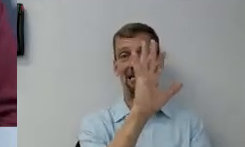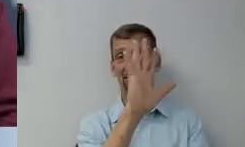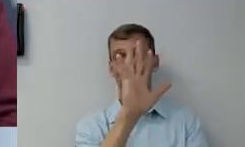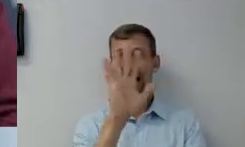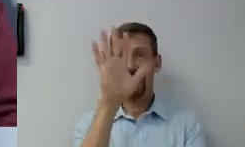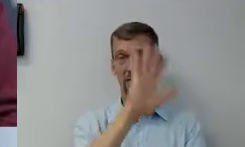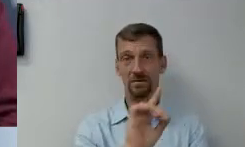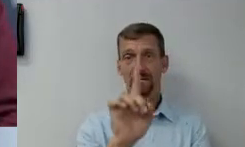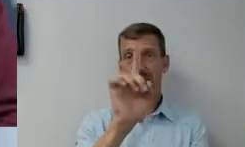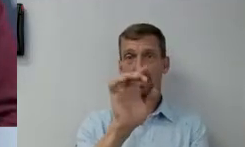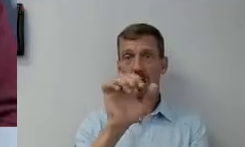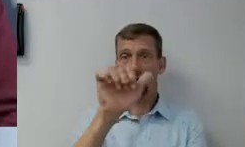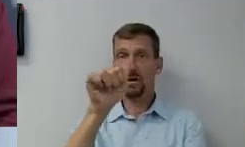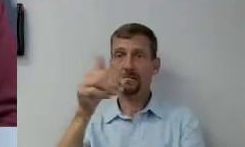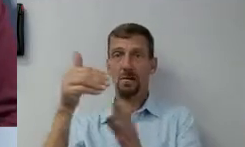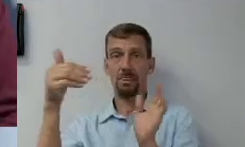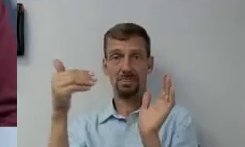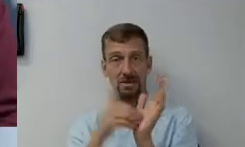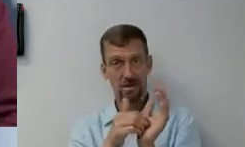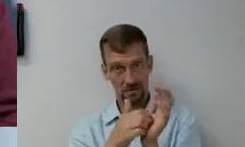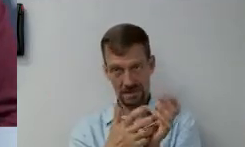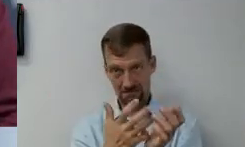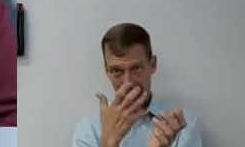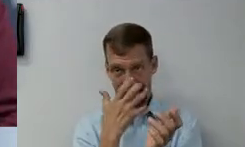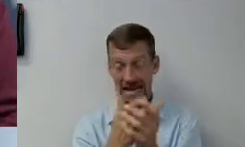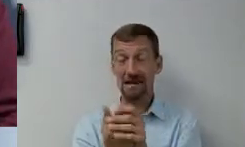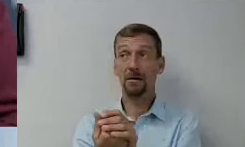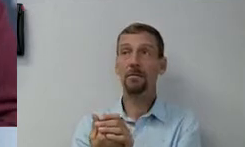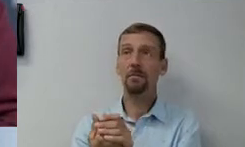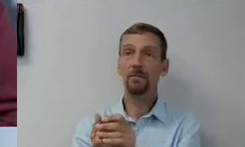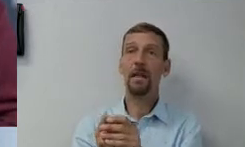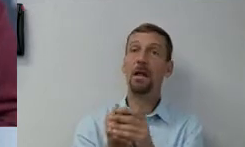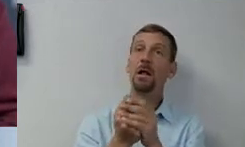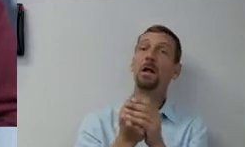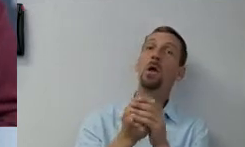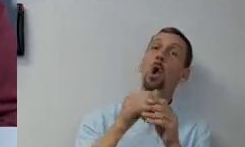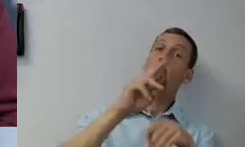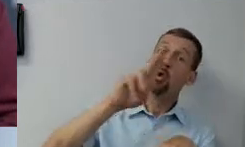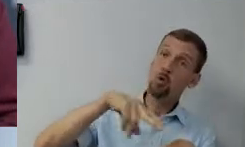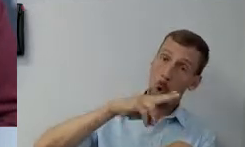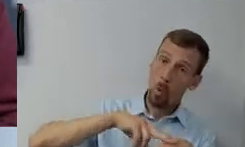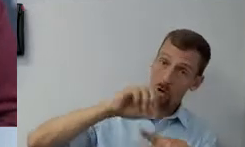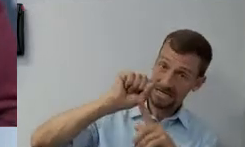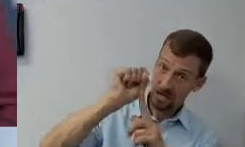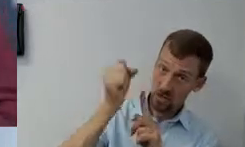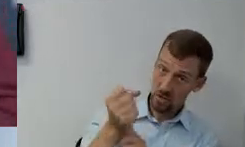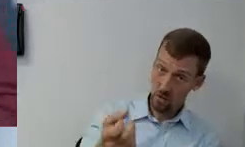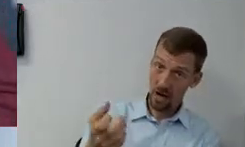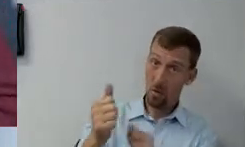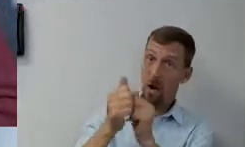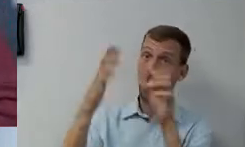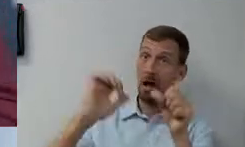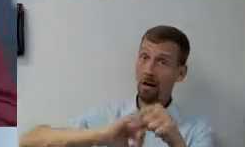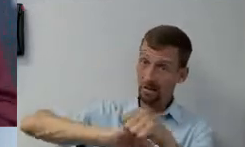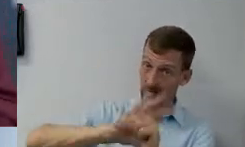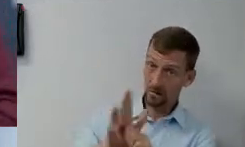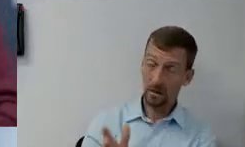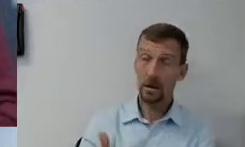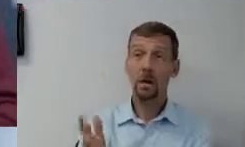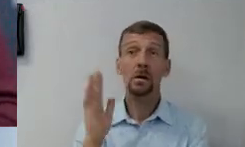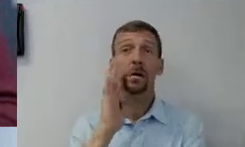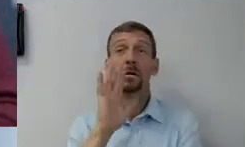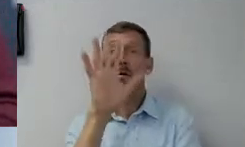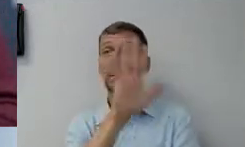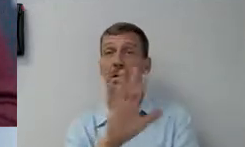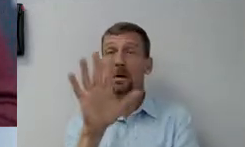at 110,000, which under normal circumstances would actually be